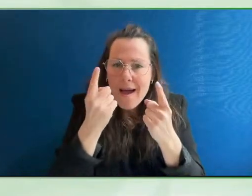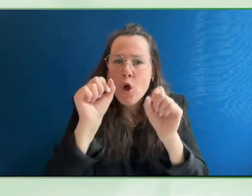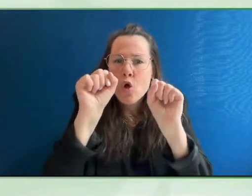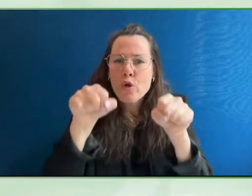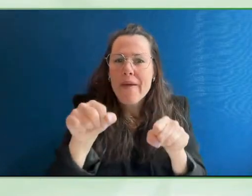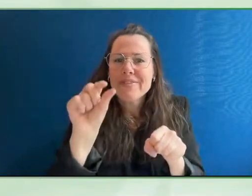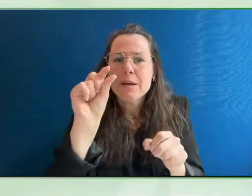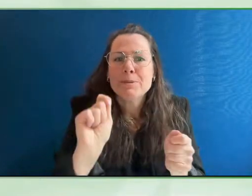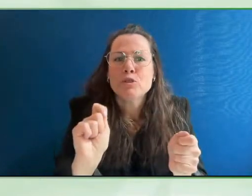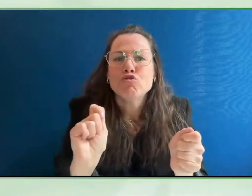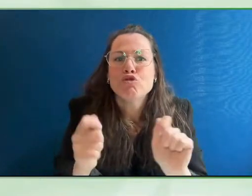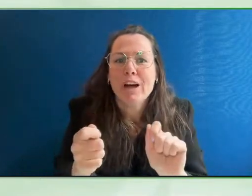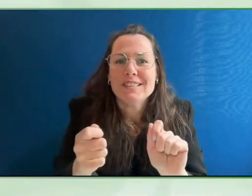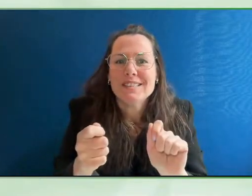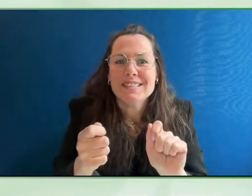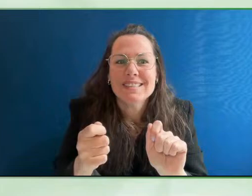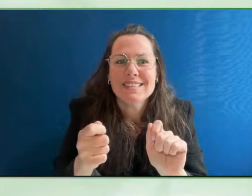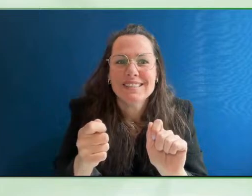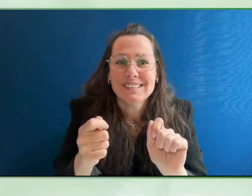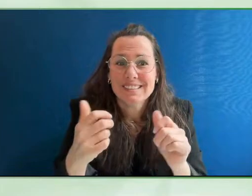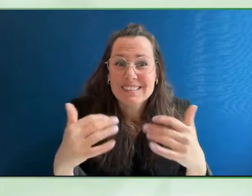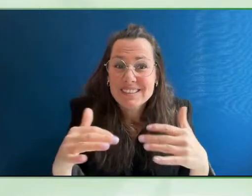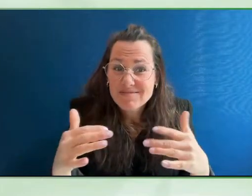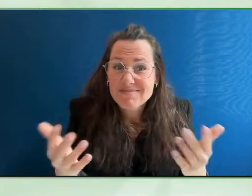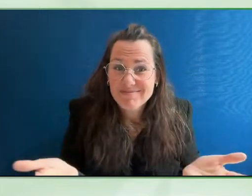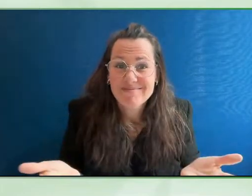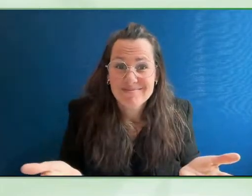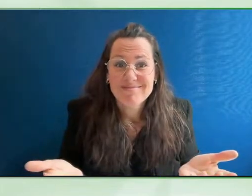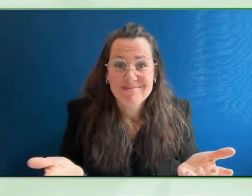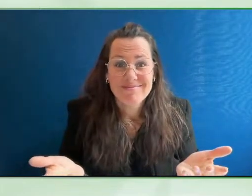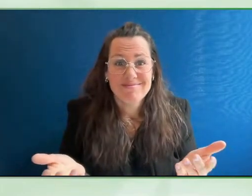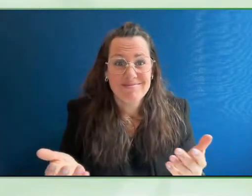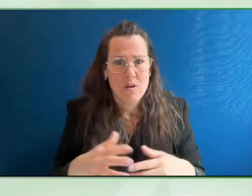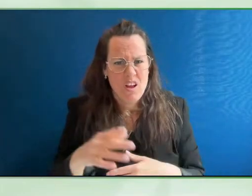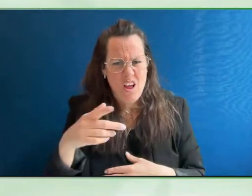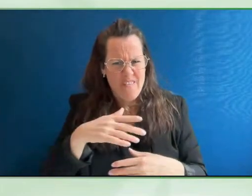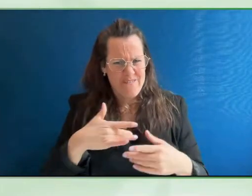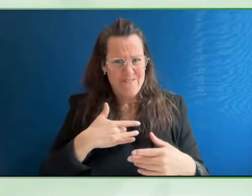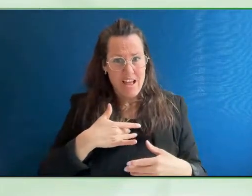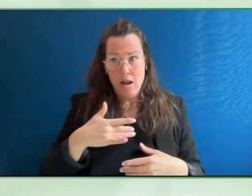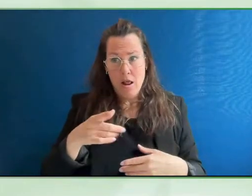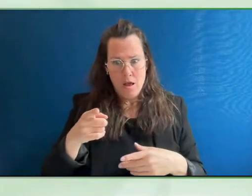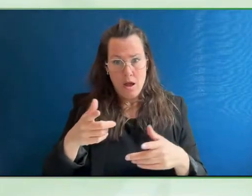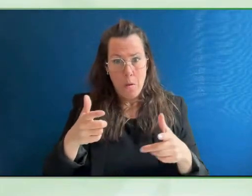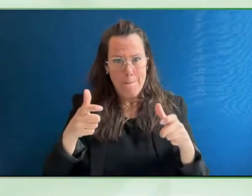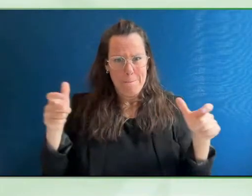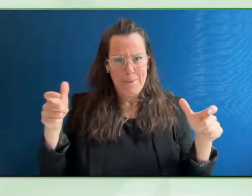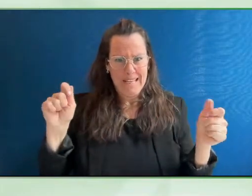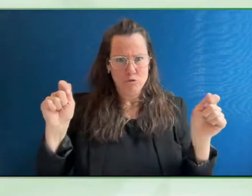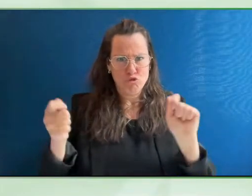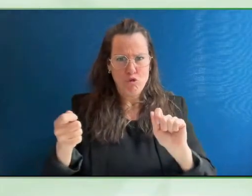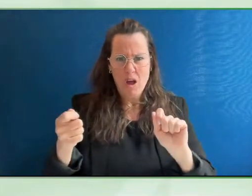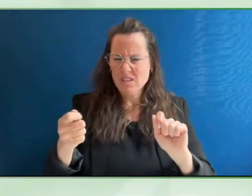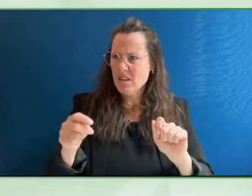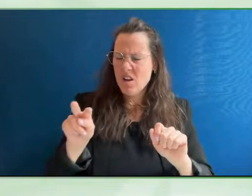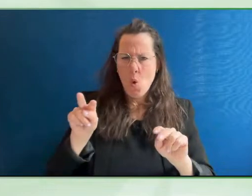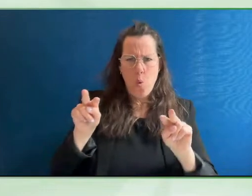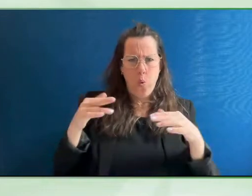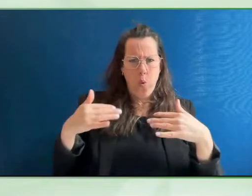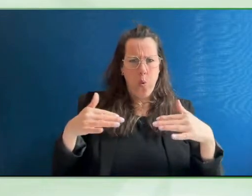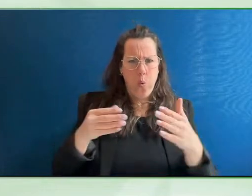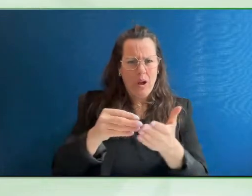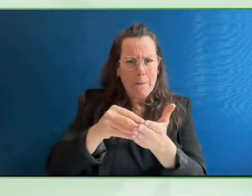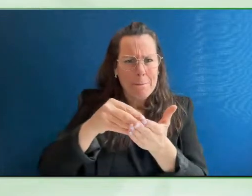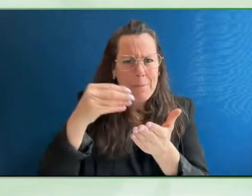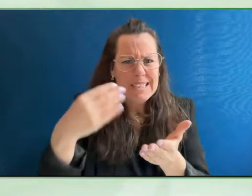So, it becomes a virtuous circle. You're curious, so you listen so you act. But then you have to listen again. Are we actually